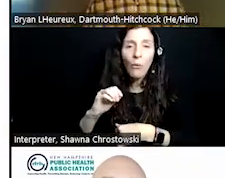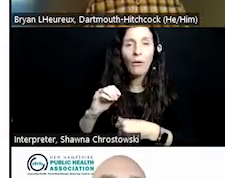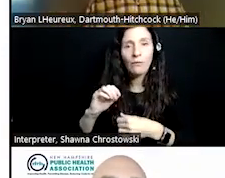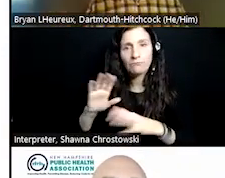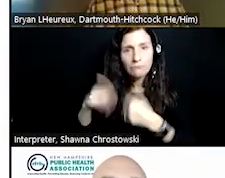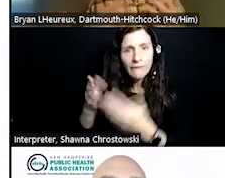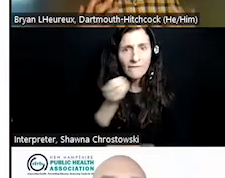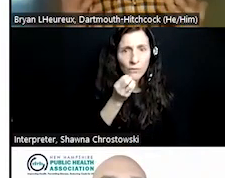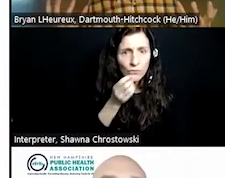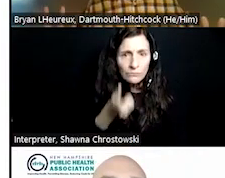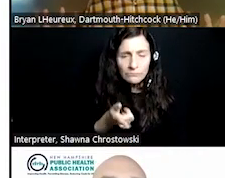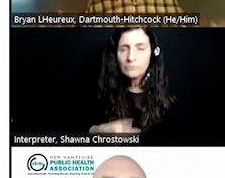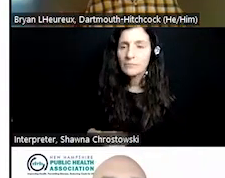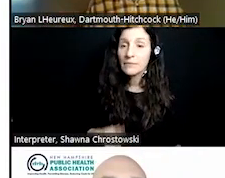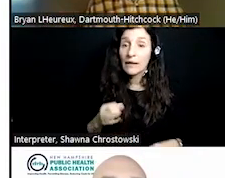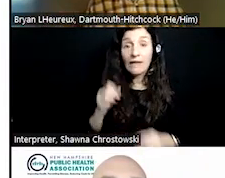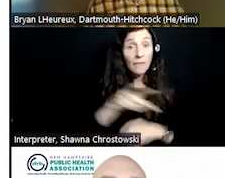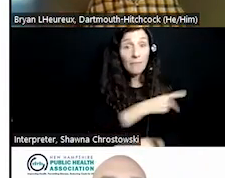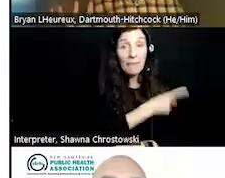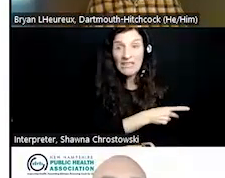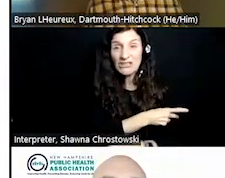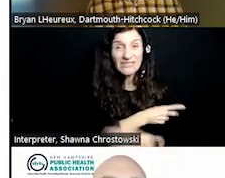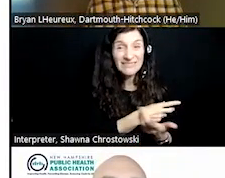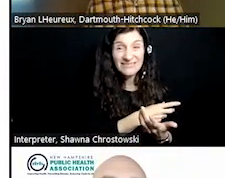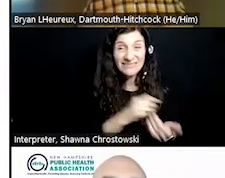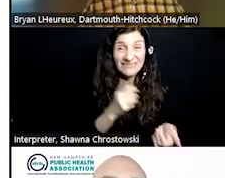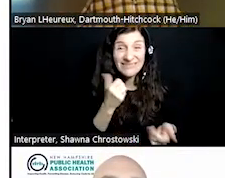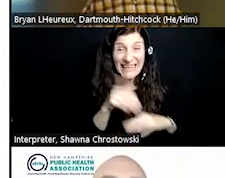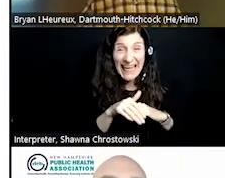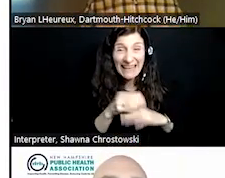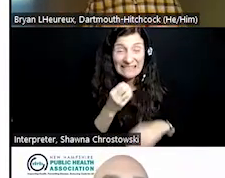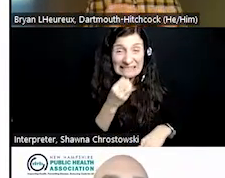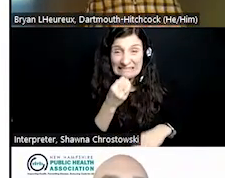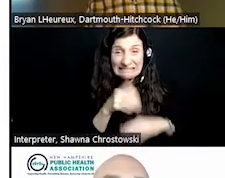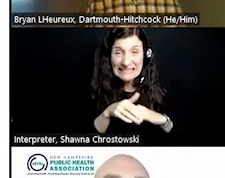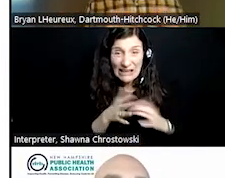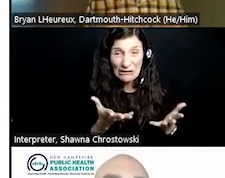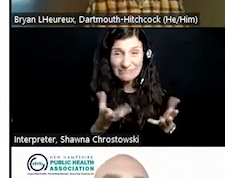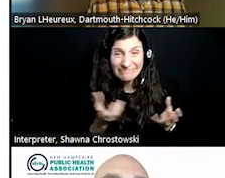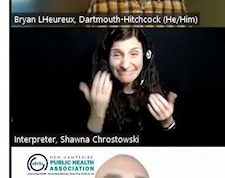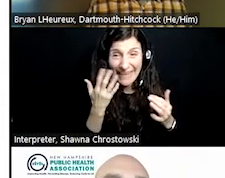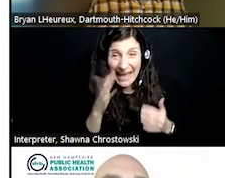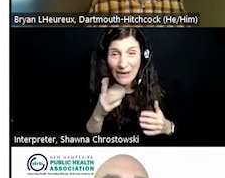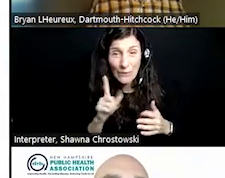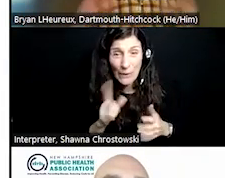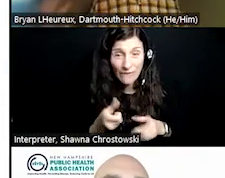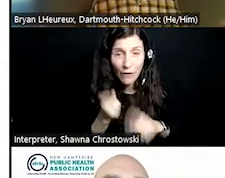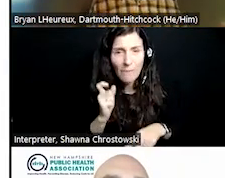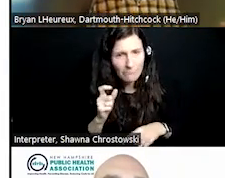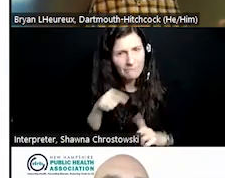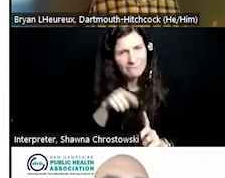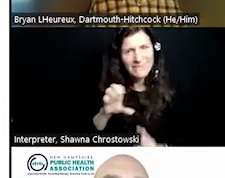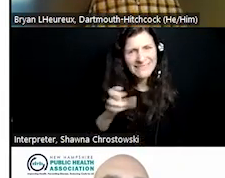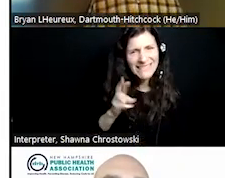Or ideally, if the patient doesn't know where their next meal is going to come from, the CHW has resources in the clinic that they can actually